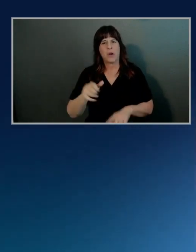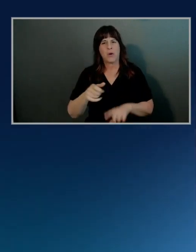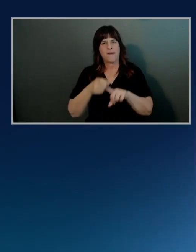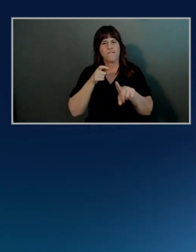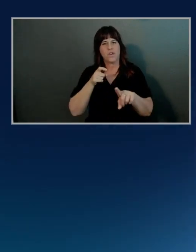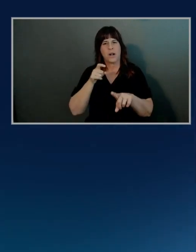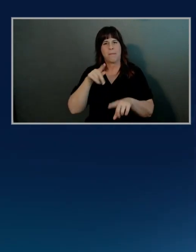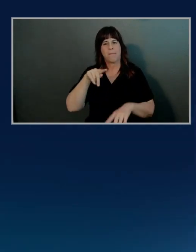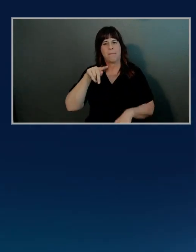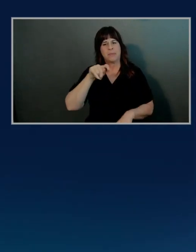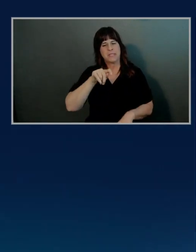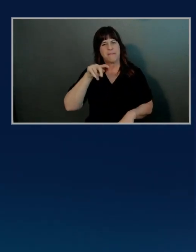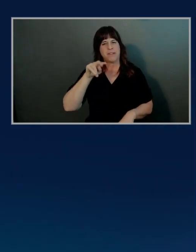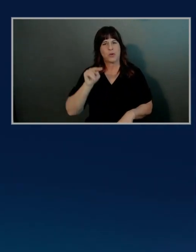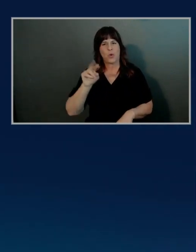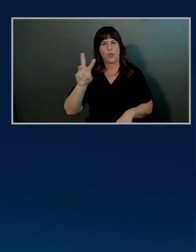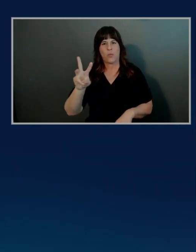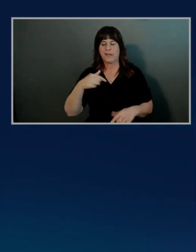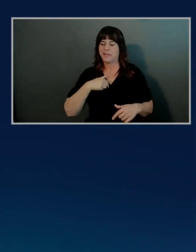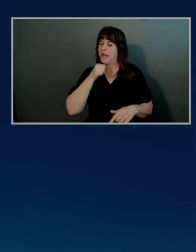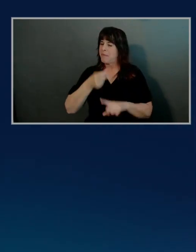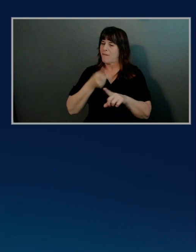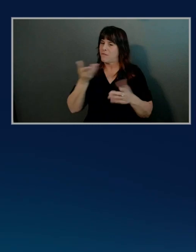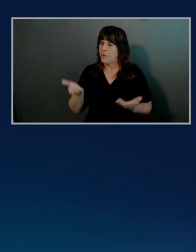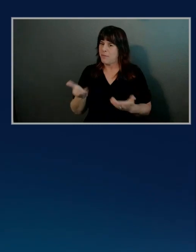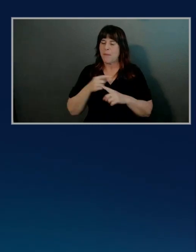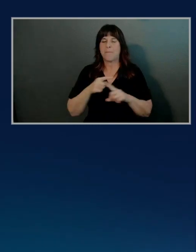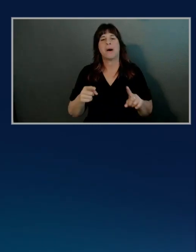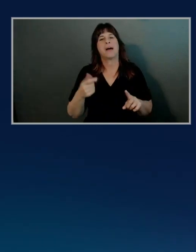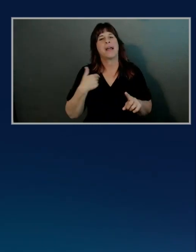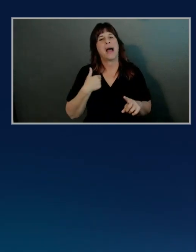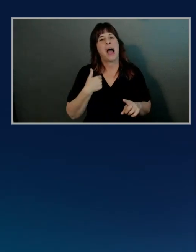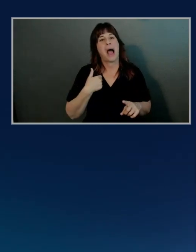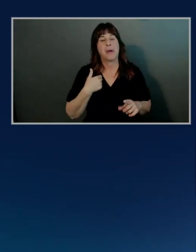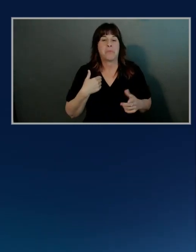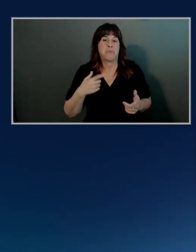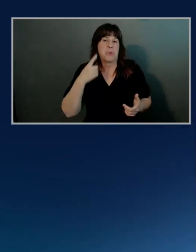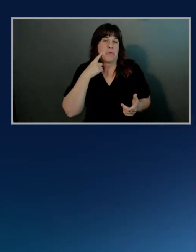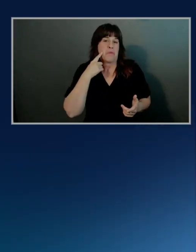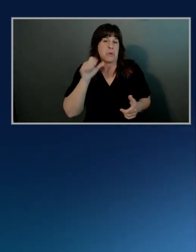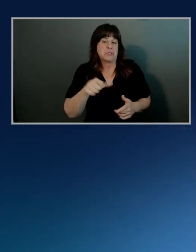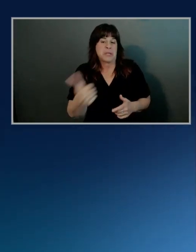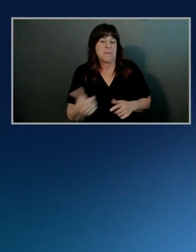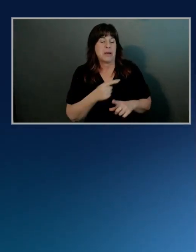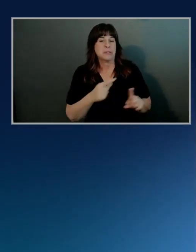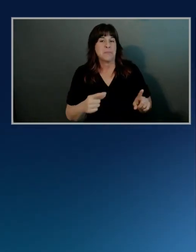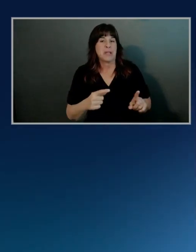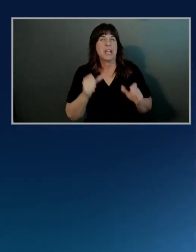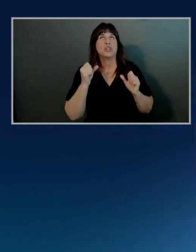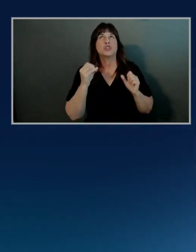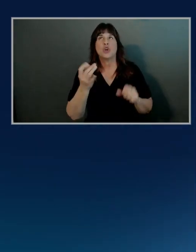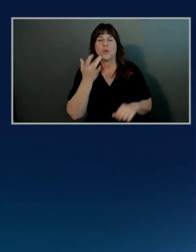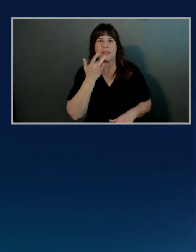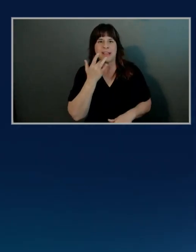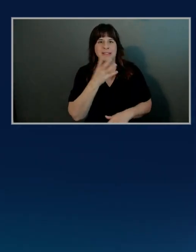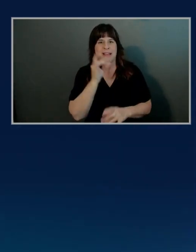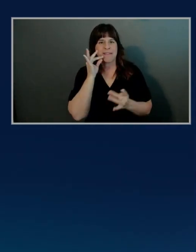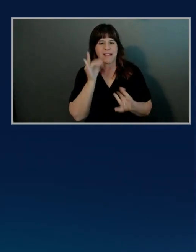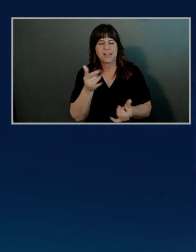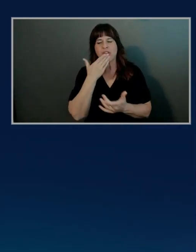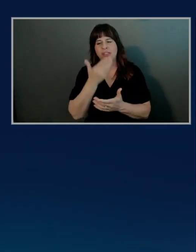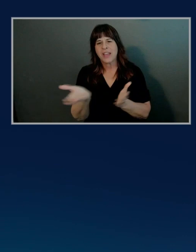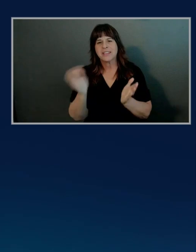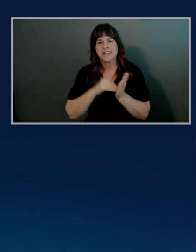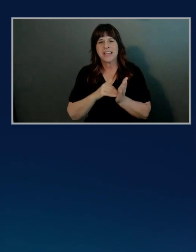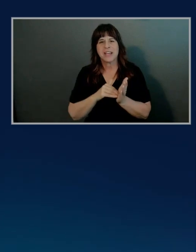Pacific Northwest, which I'm not from. So I would have thought it was something else, but it is so tasty and delicious. Thanks again